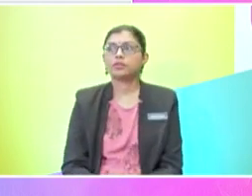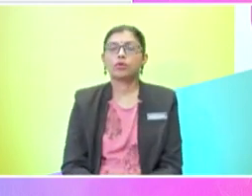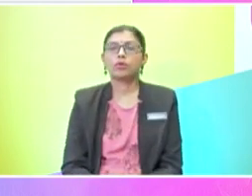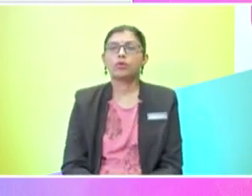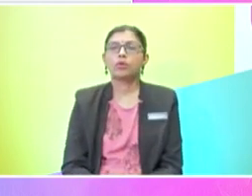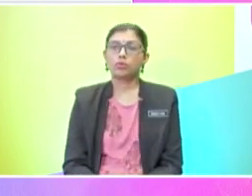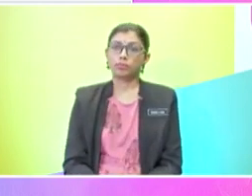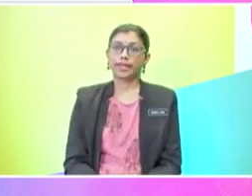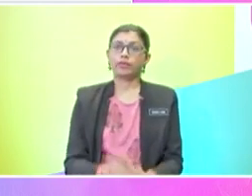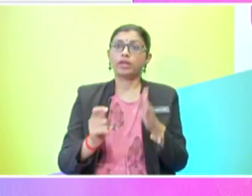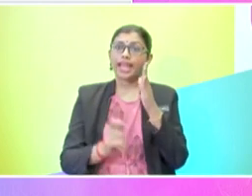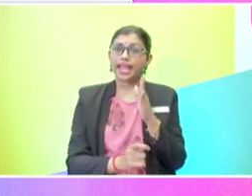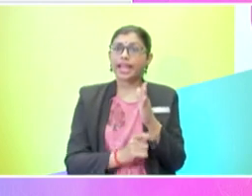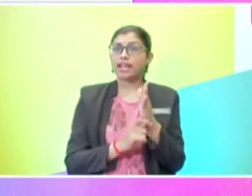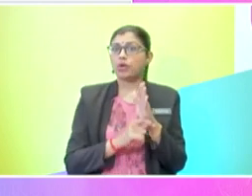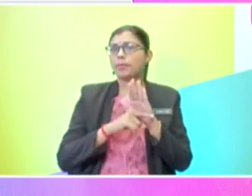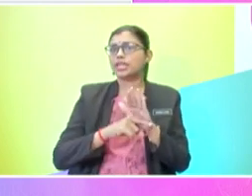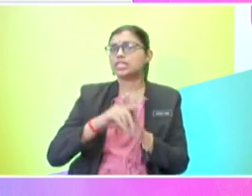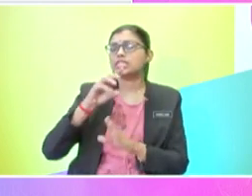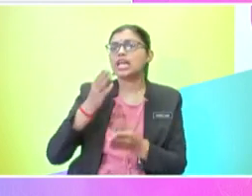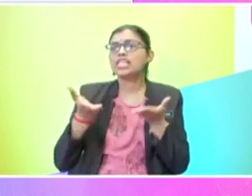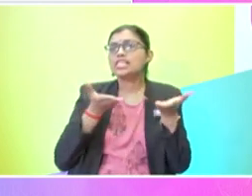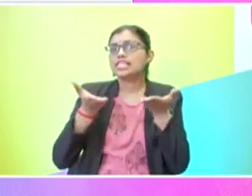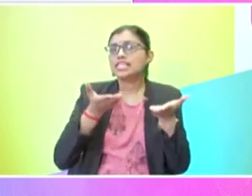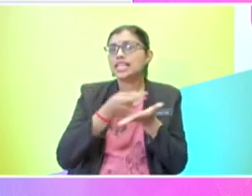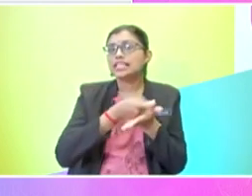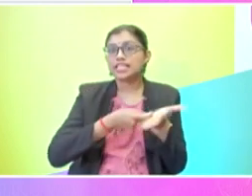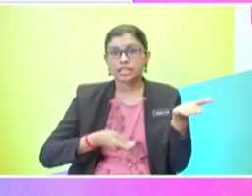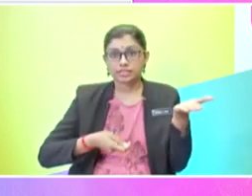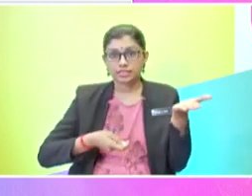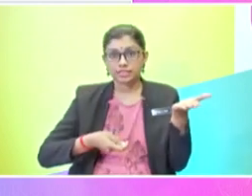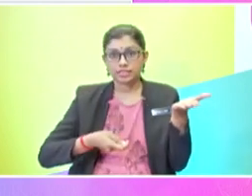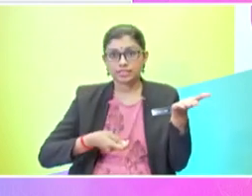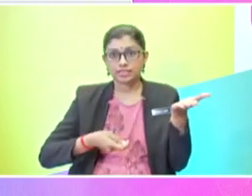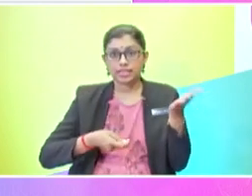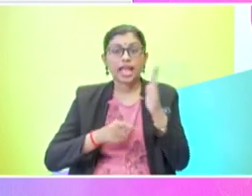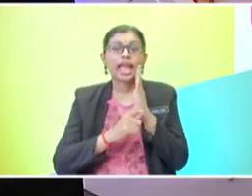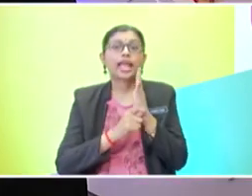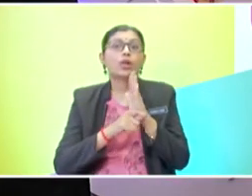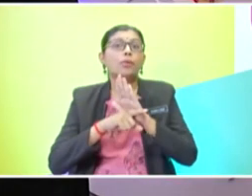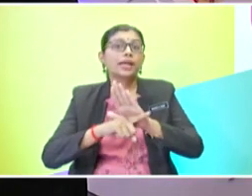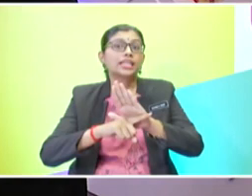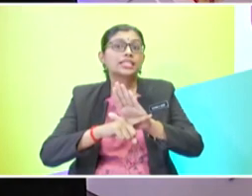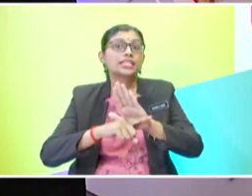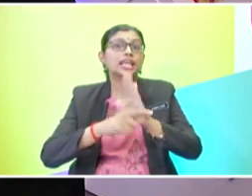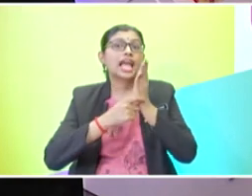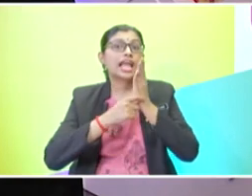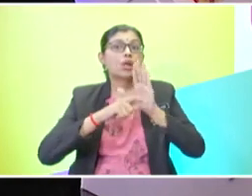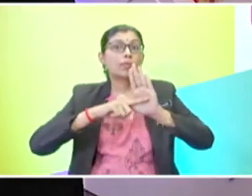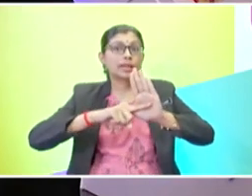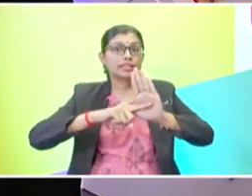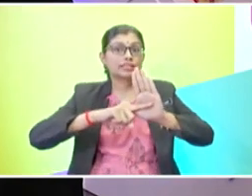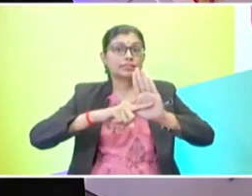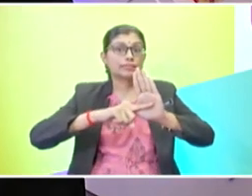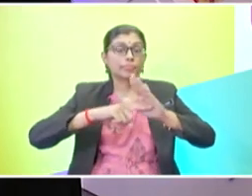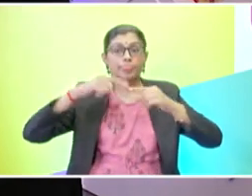person charges you 6% of sales tax. Mm. When it comes to sales tax, are you going to add or are you going to deduct? For